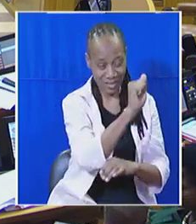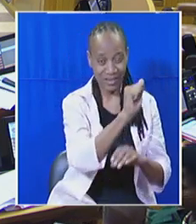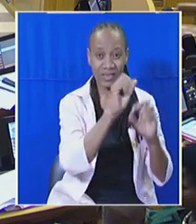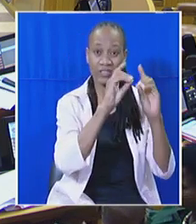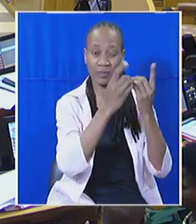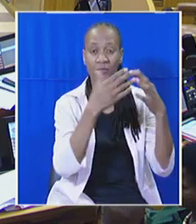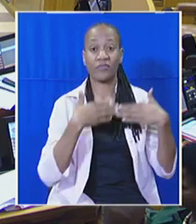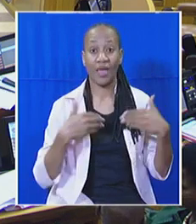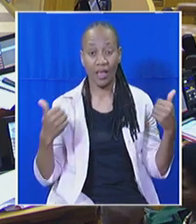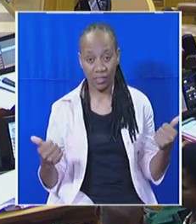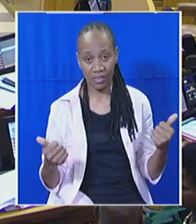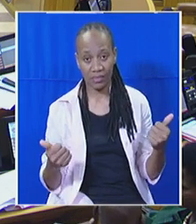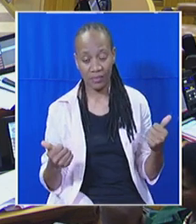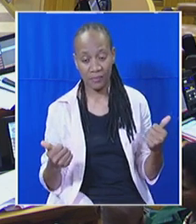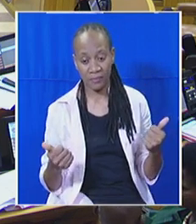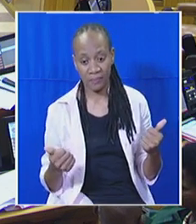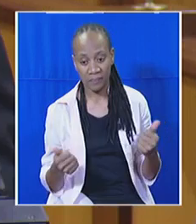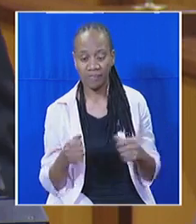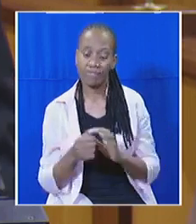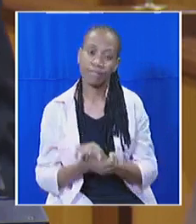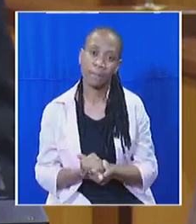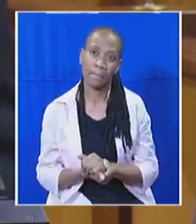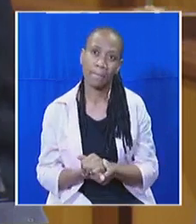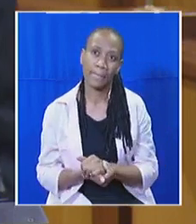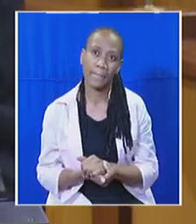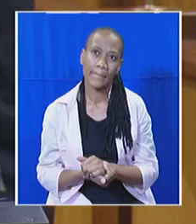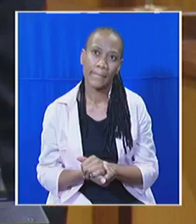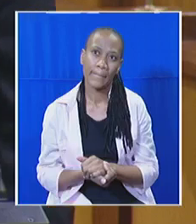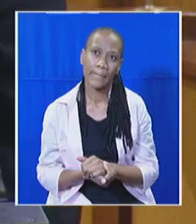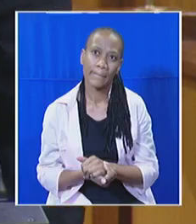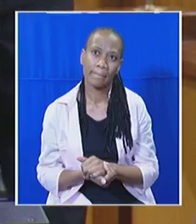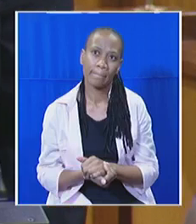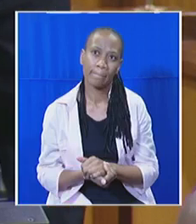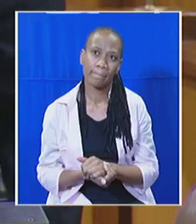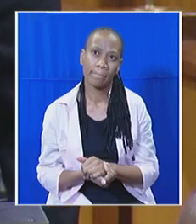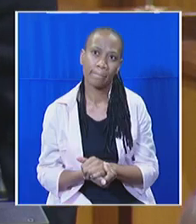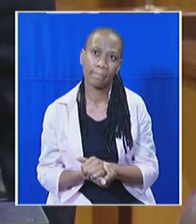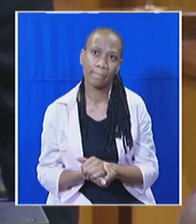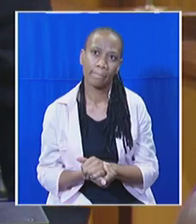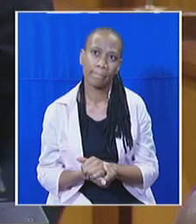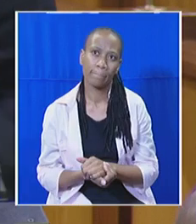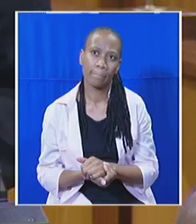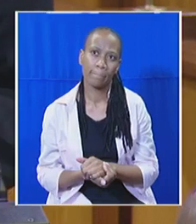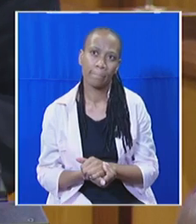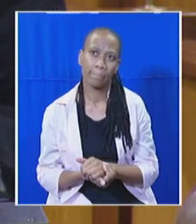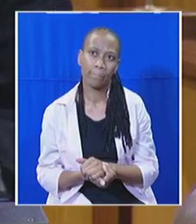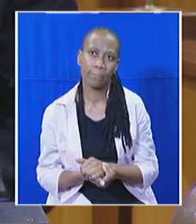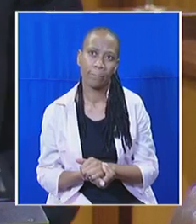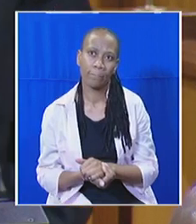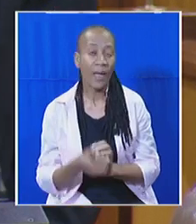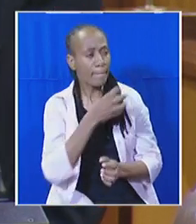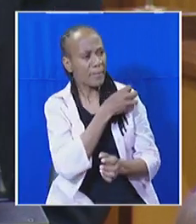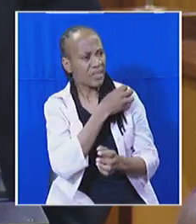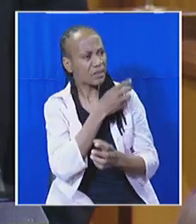Delivery Mechanism and alleviation of human resource shortage, what priority is the Minister giving to this problem